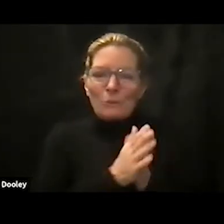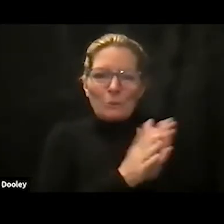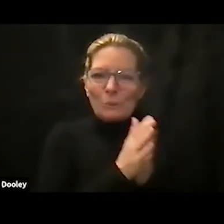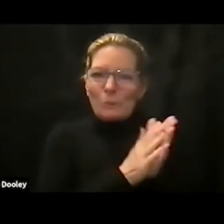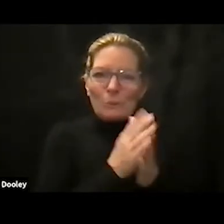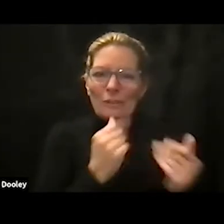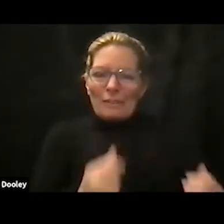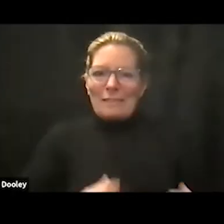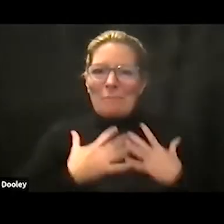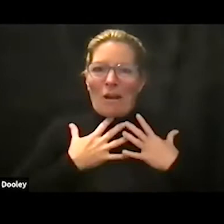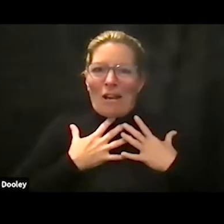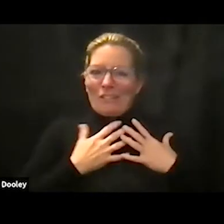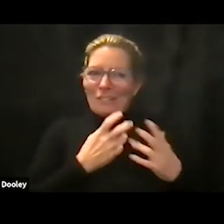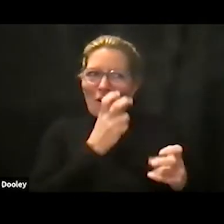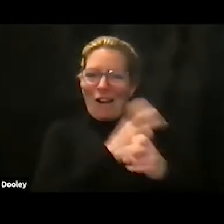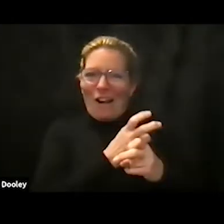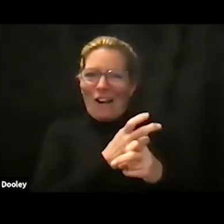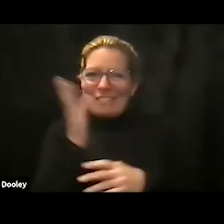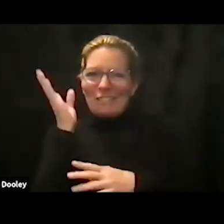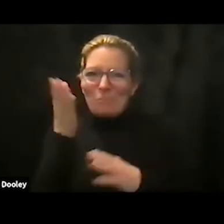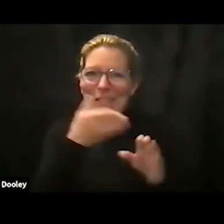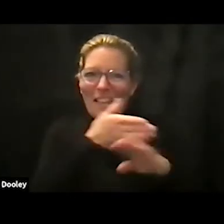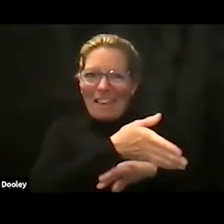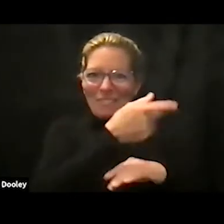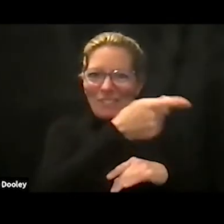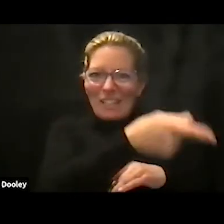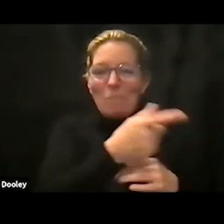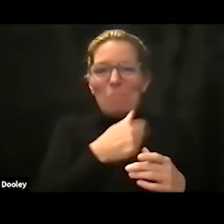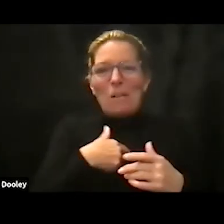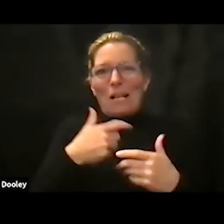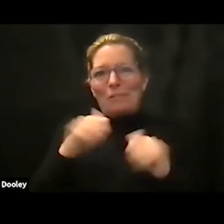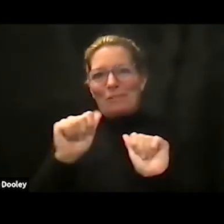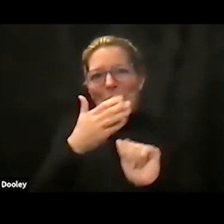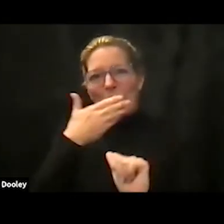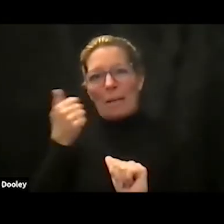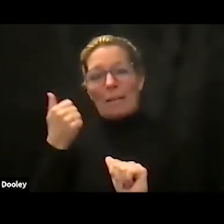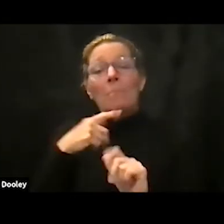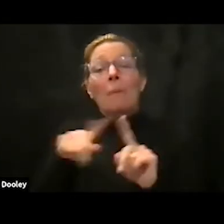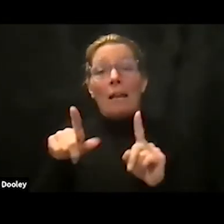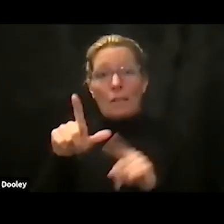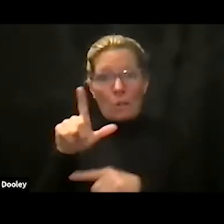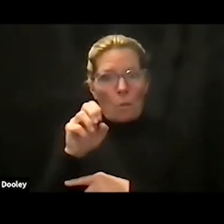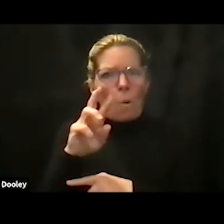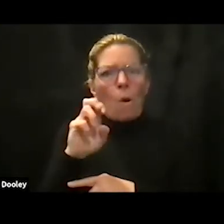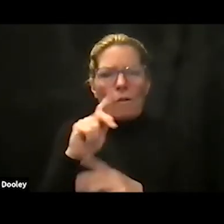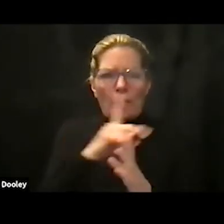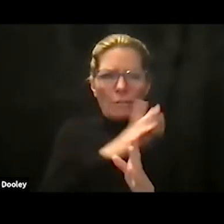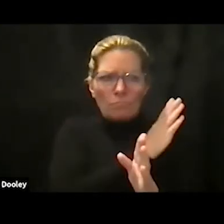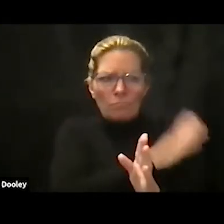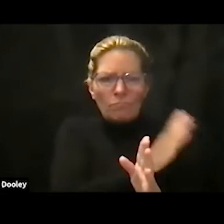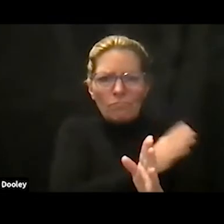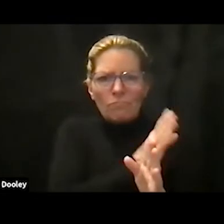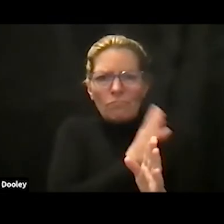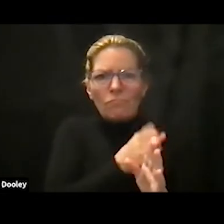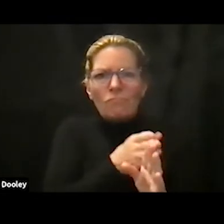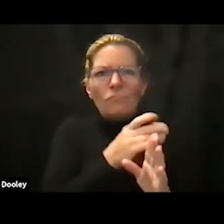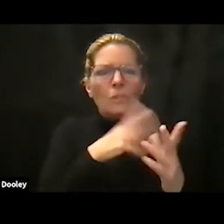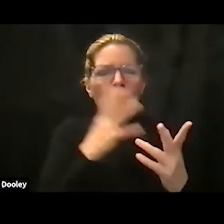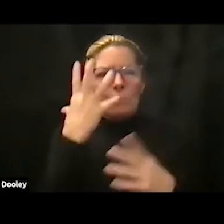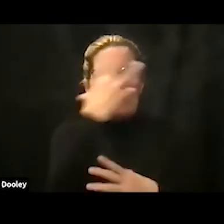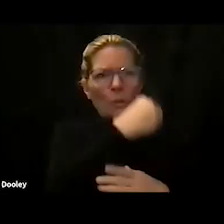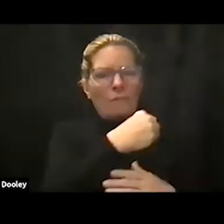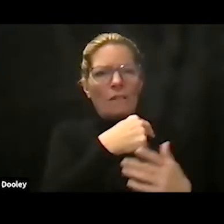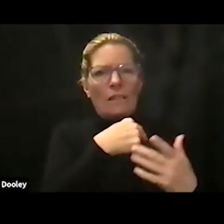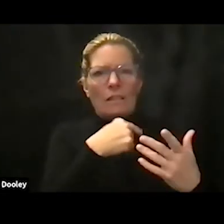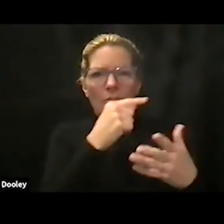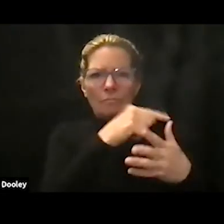So it's a tough act to follow, but I will do my best. But yes, Loren laid out very beautifully a lot